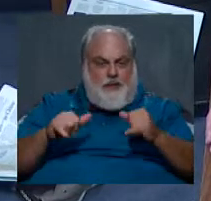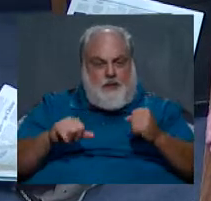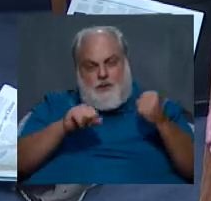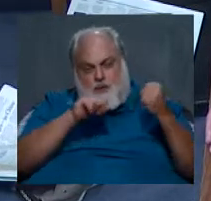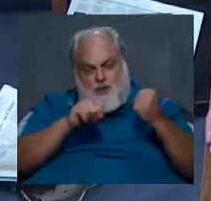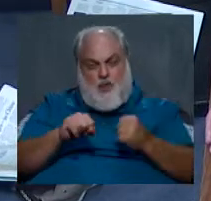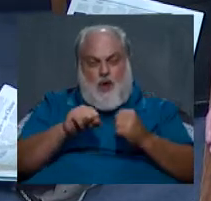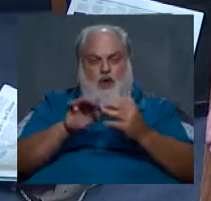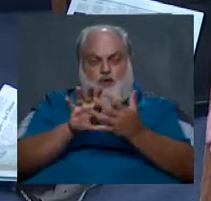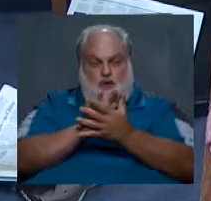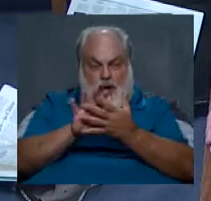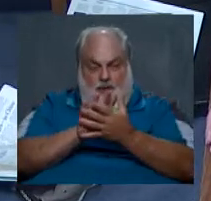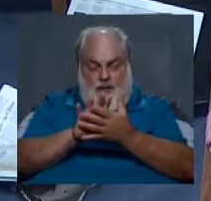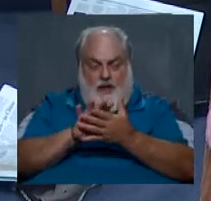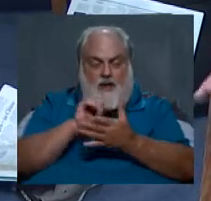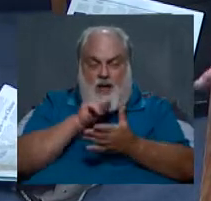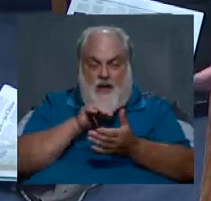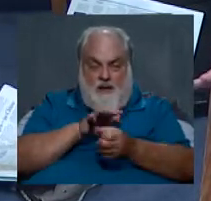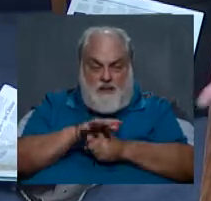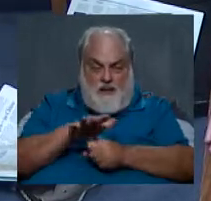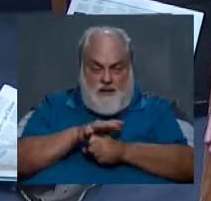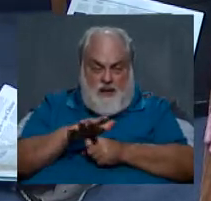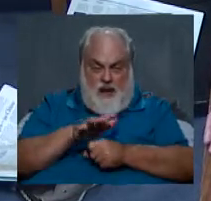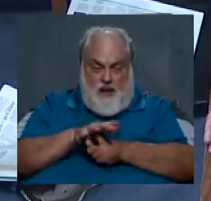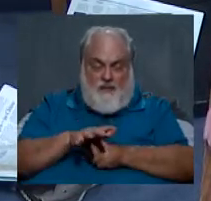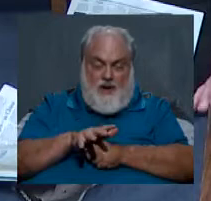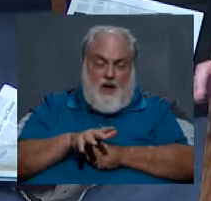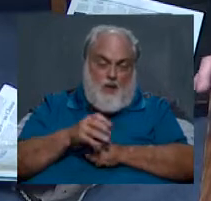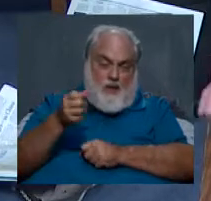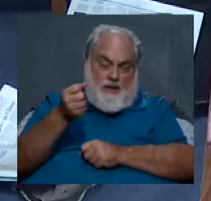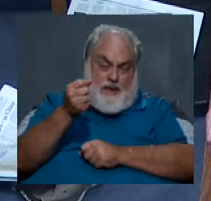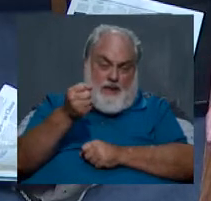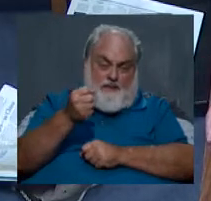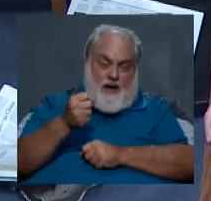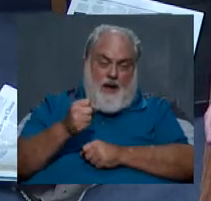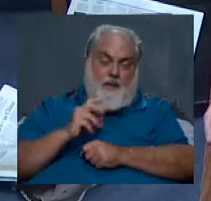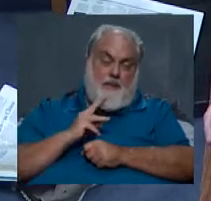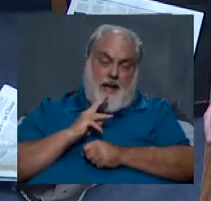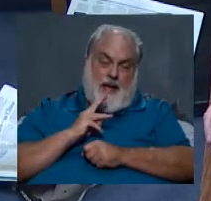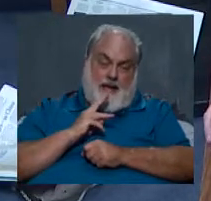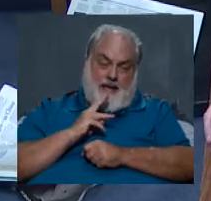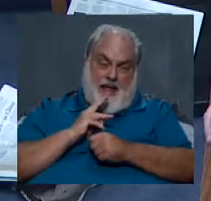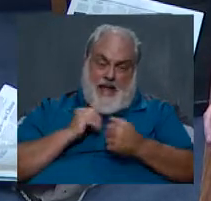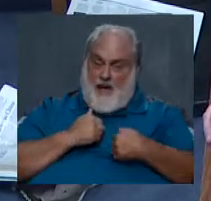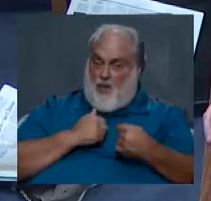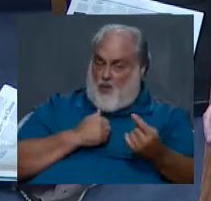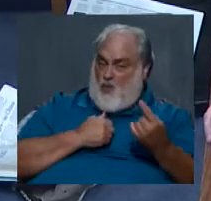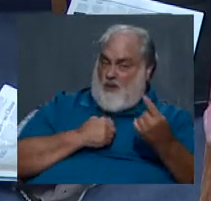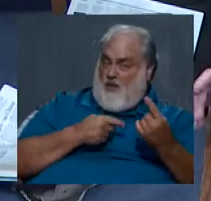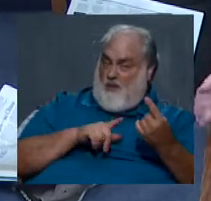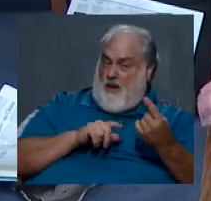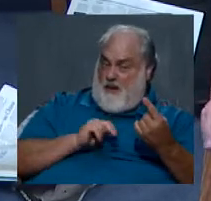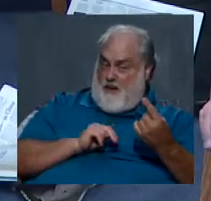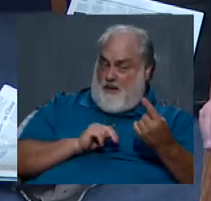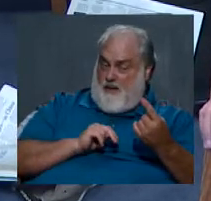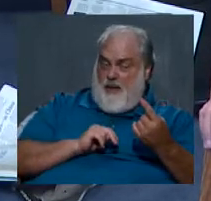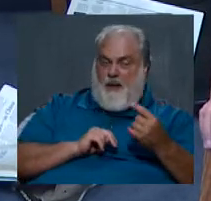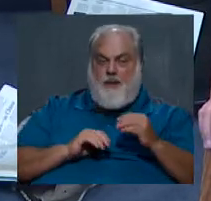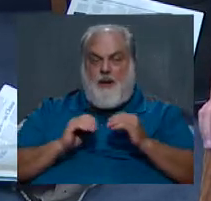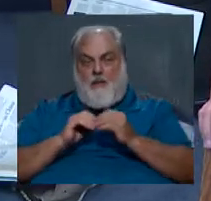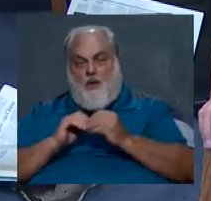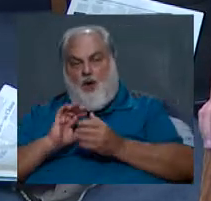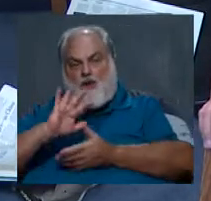project and lack of a lot of retentive ponds, they had one small one, I think, in their plan, and then there's going to be more